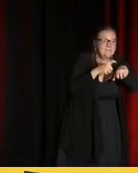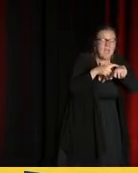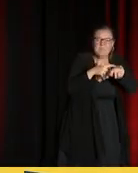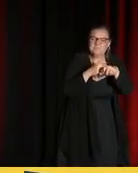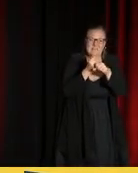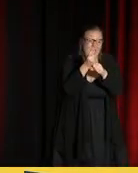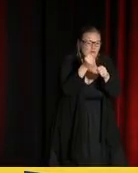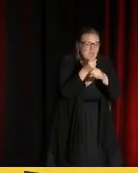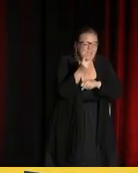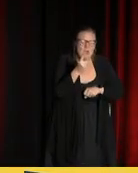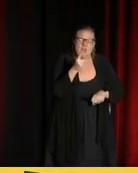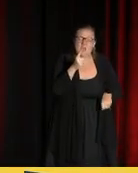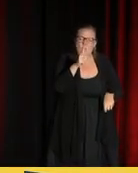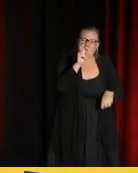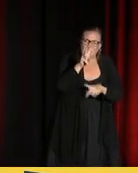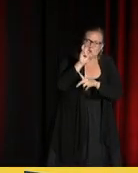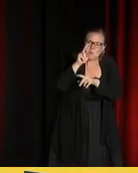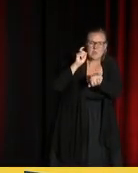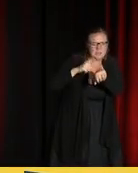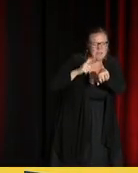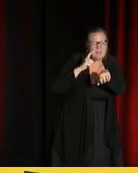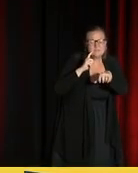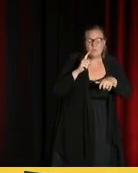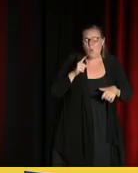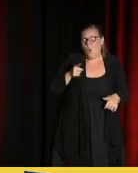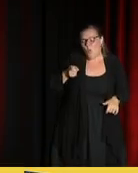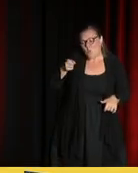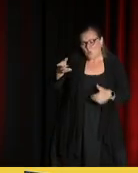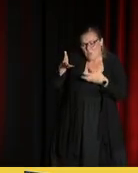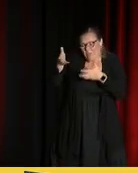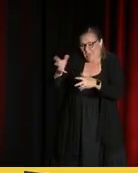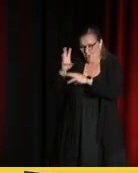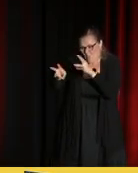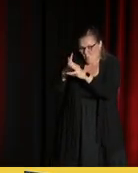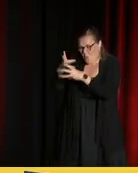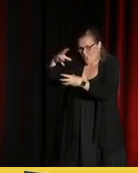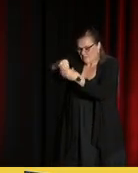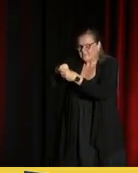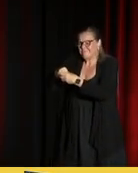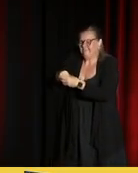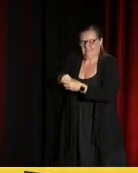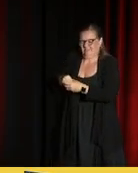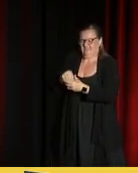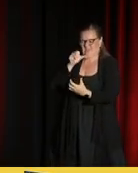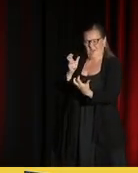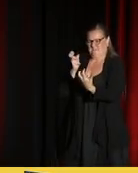year that the way they naturally exist in the world is wrong.